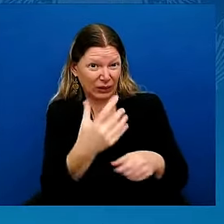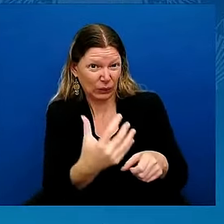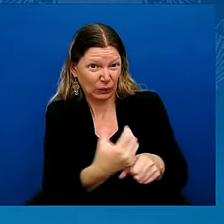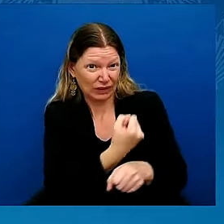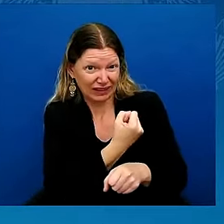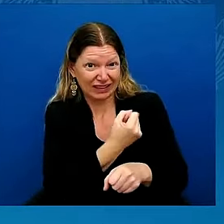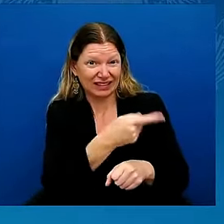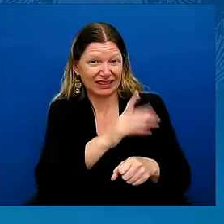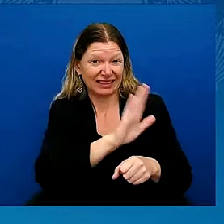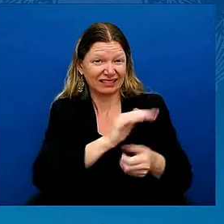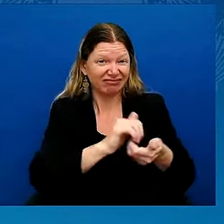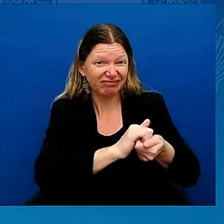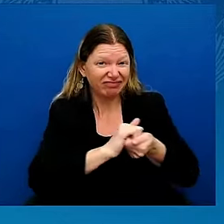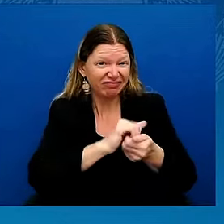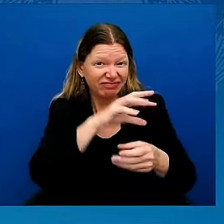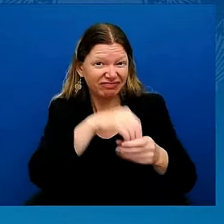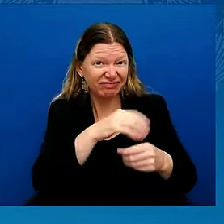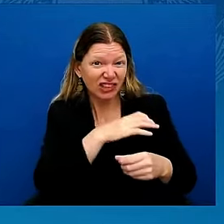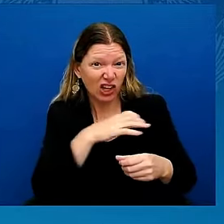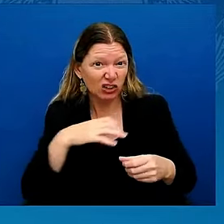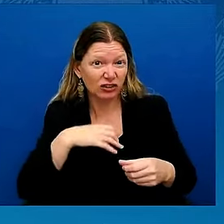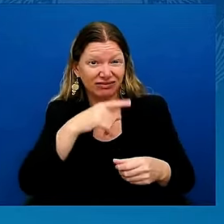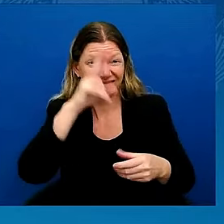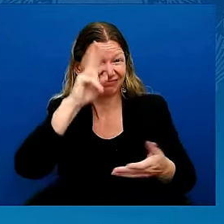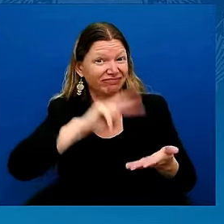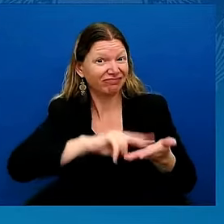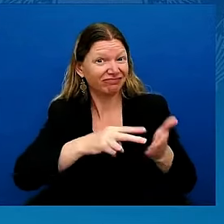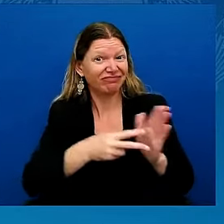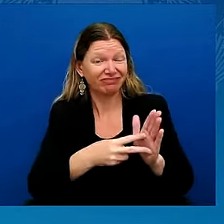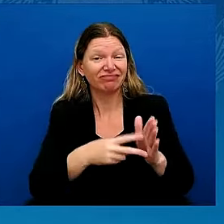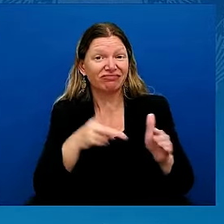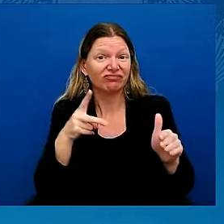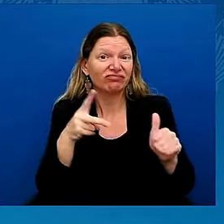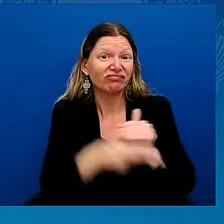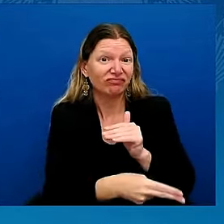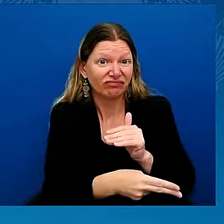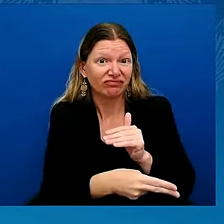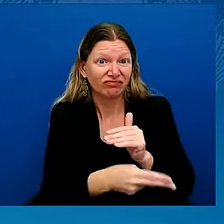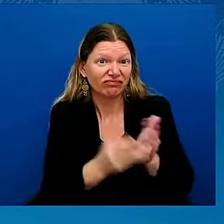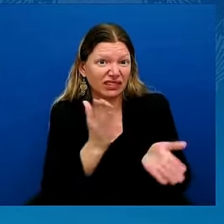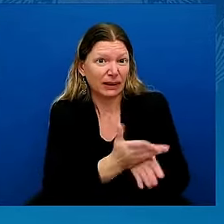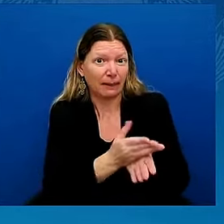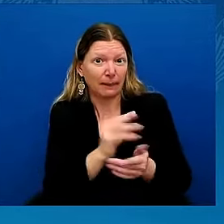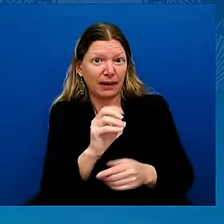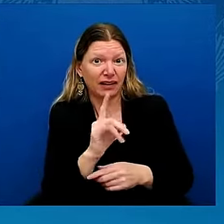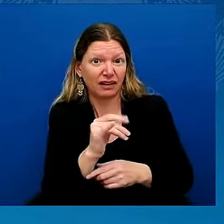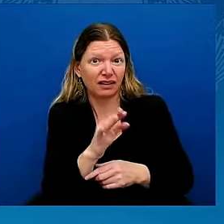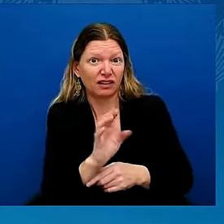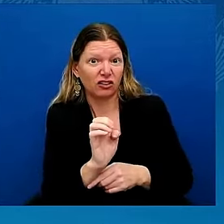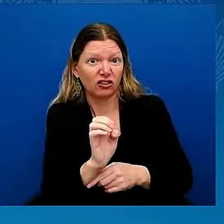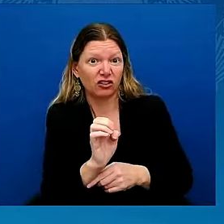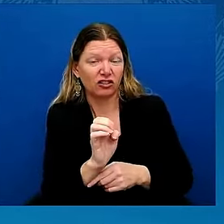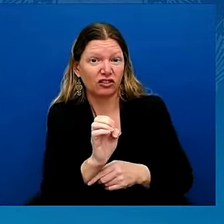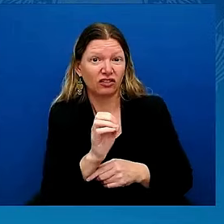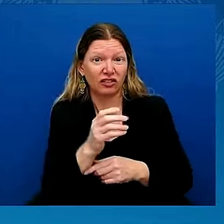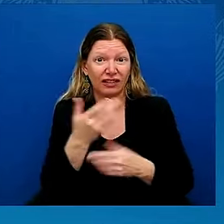this week. They are essentially saying, check this out, because you know, you have to ask why,